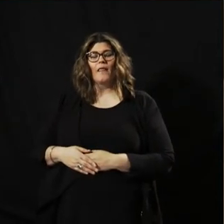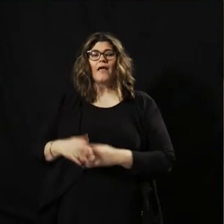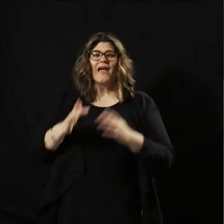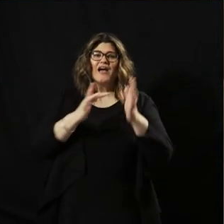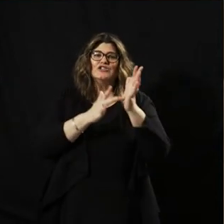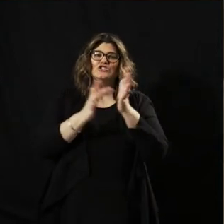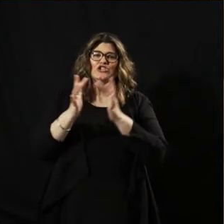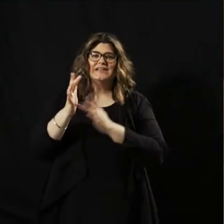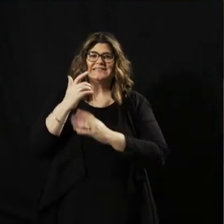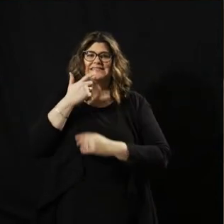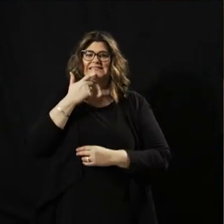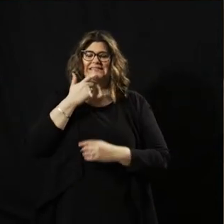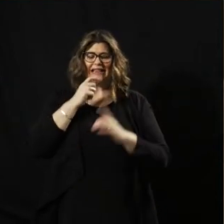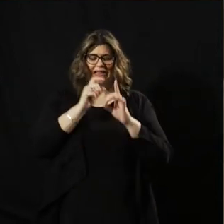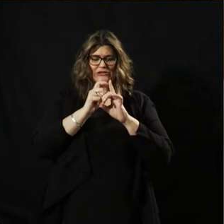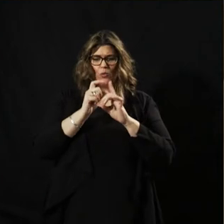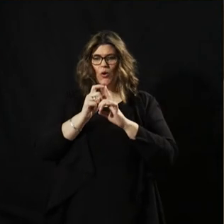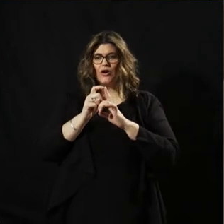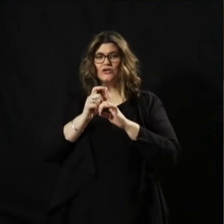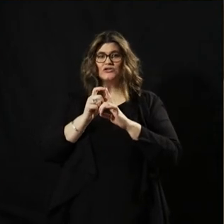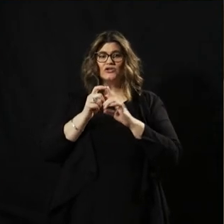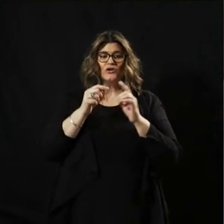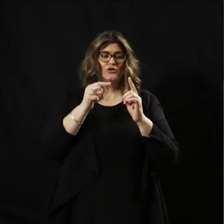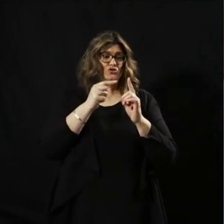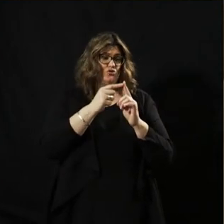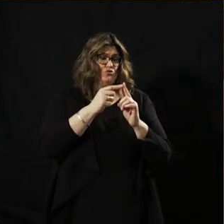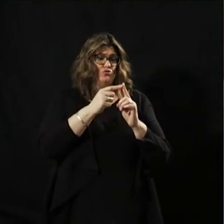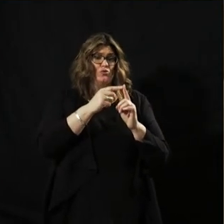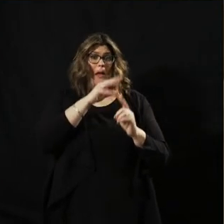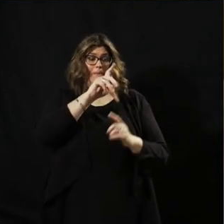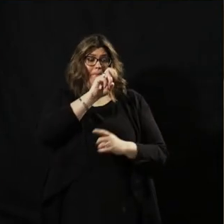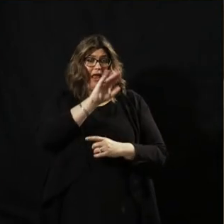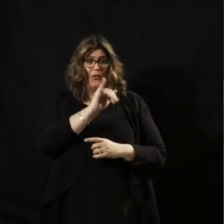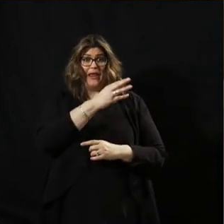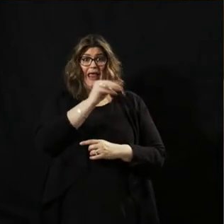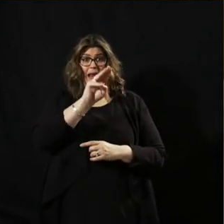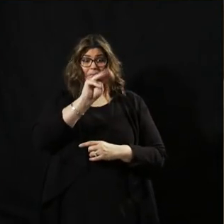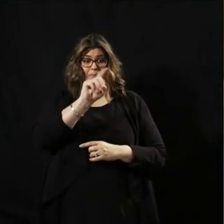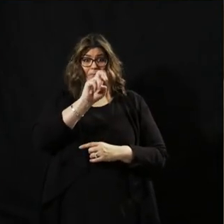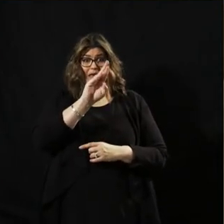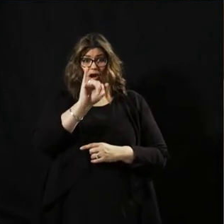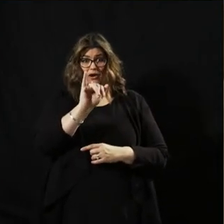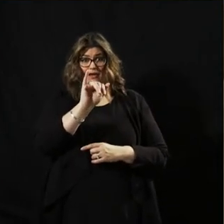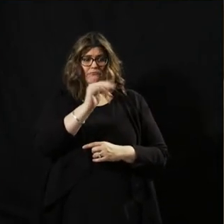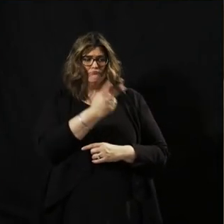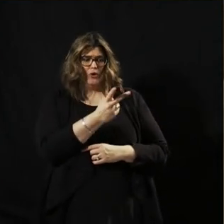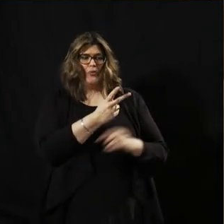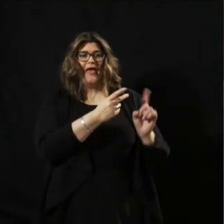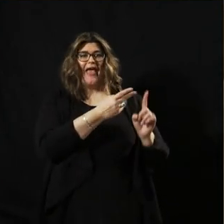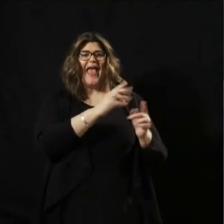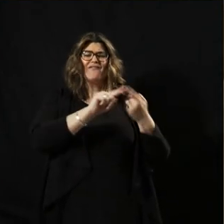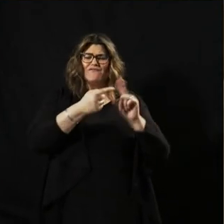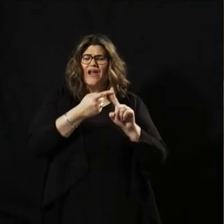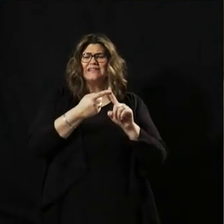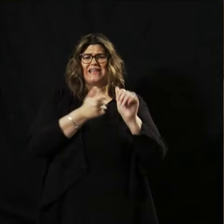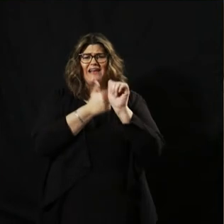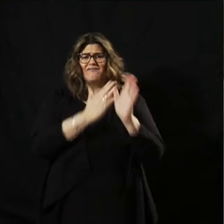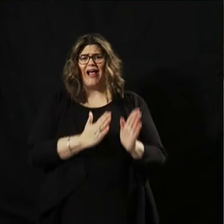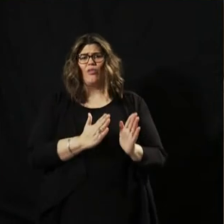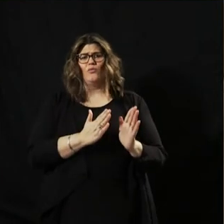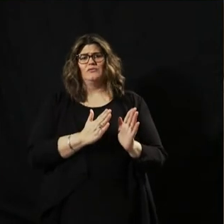Jesus speaks these words to Mary Magdalene and to the other Mary, friends and followers of